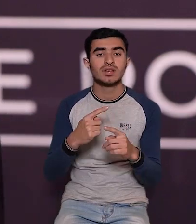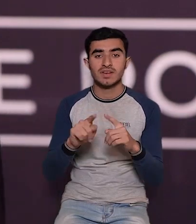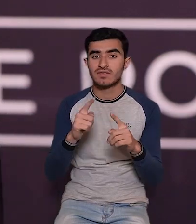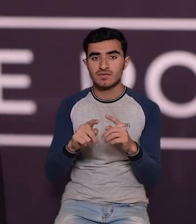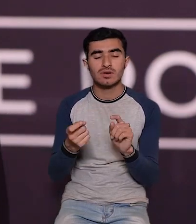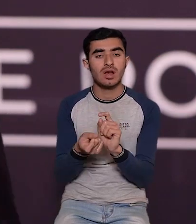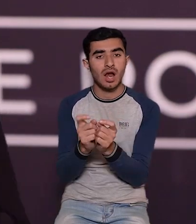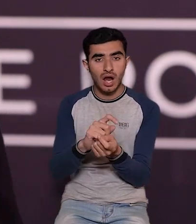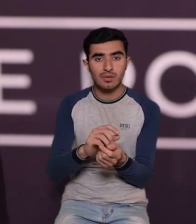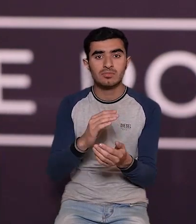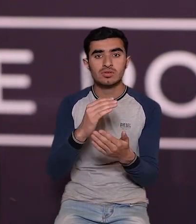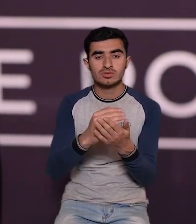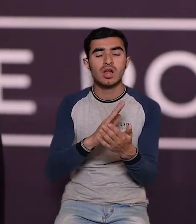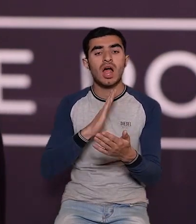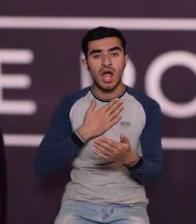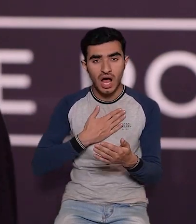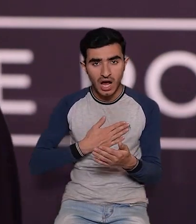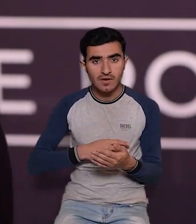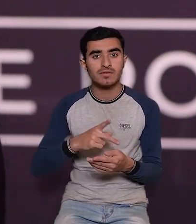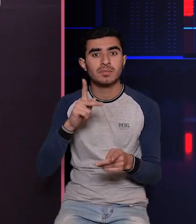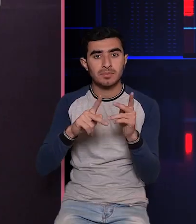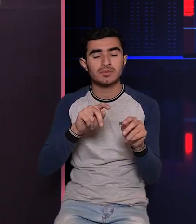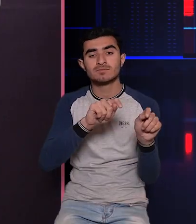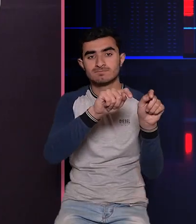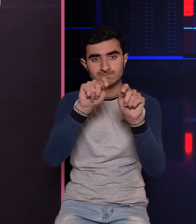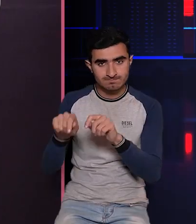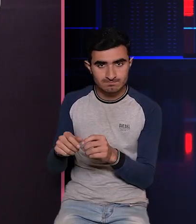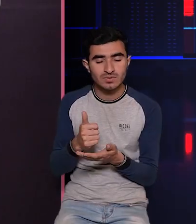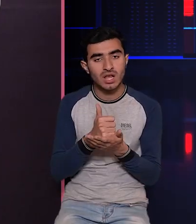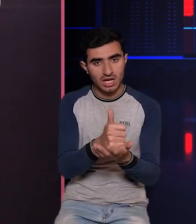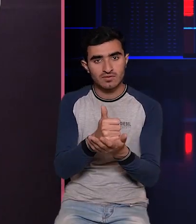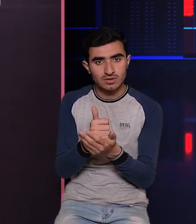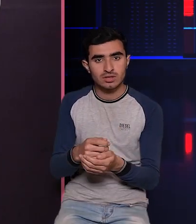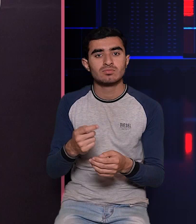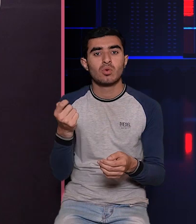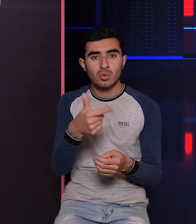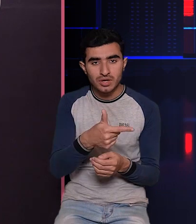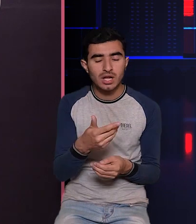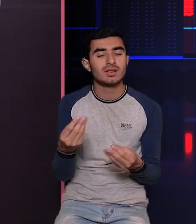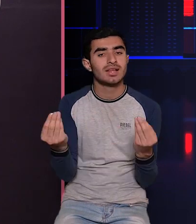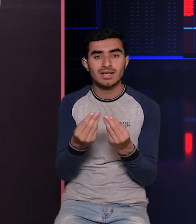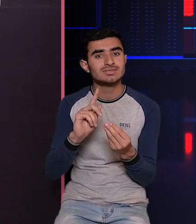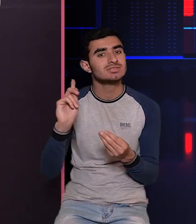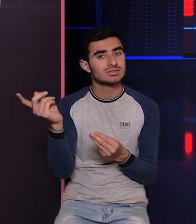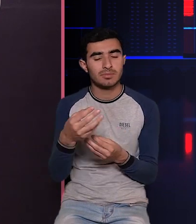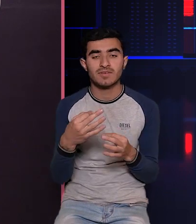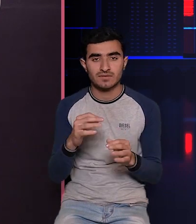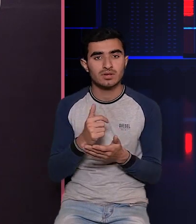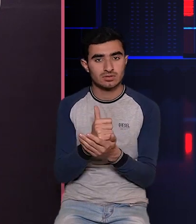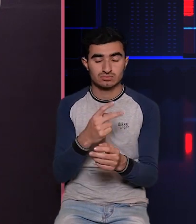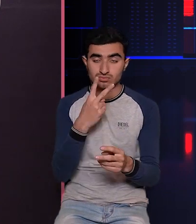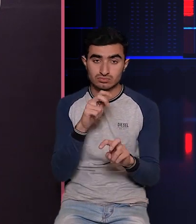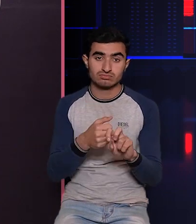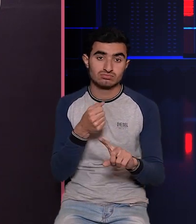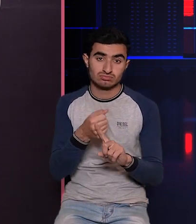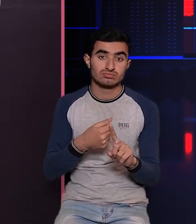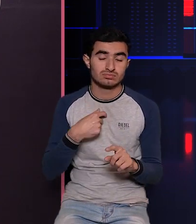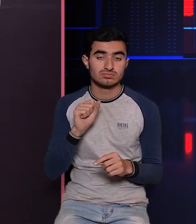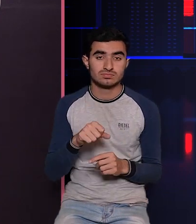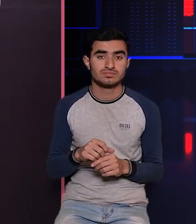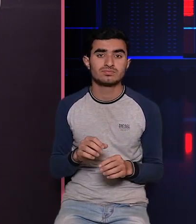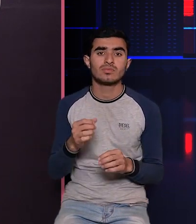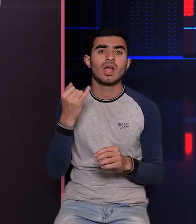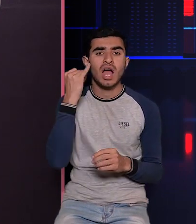system more smoother and more efficient. In order for the Lahore Biennale to function, or any biennial to function, it